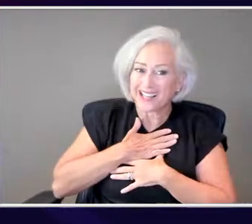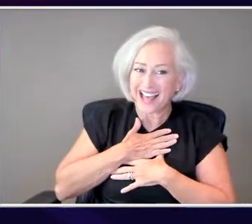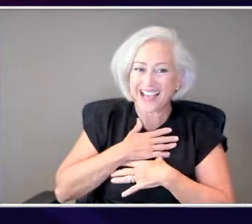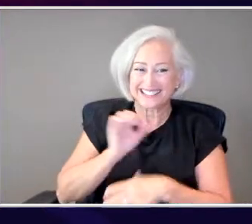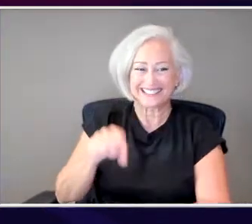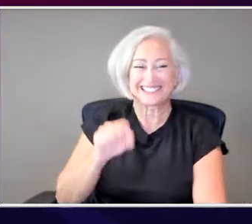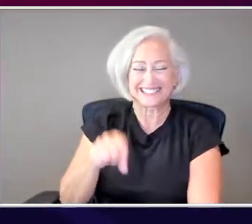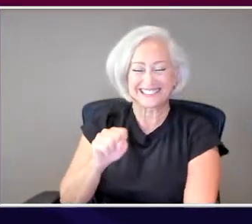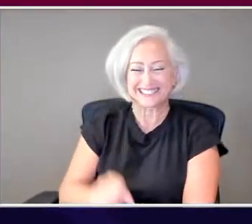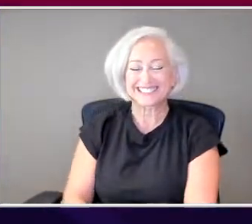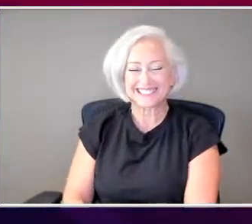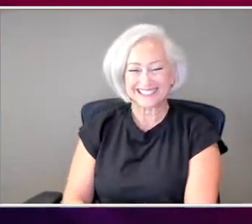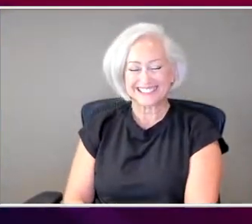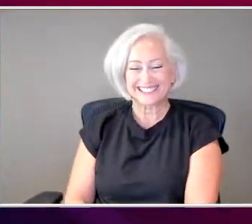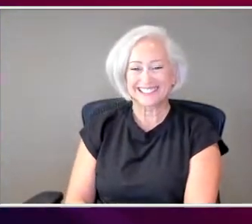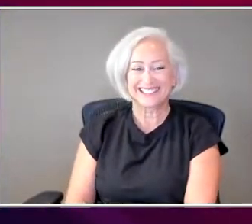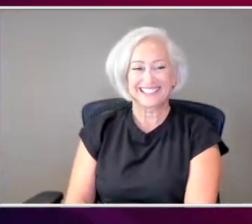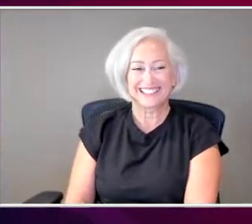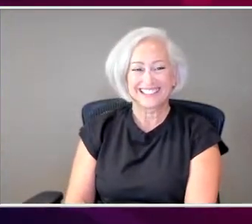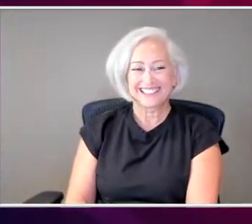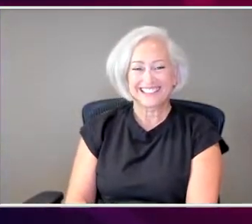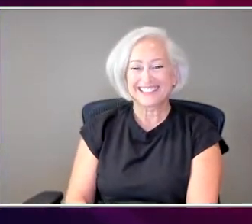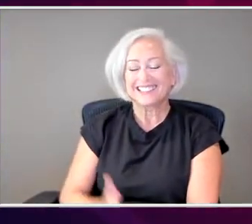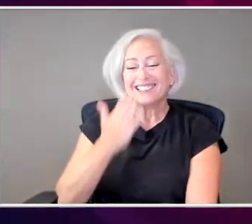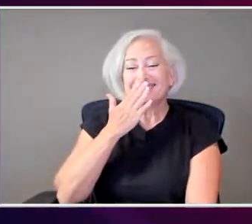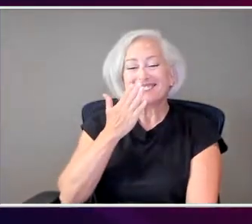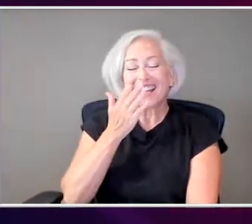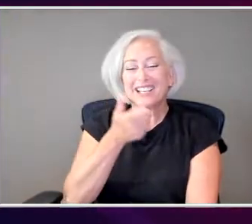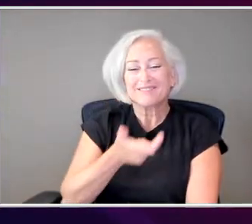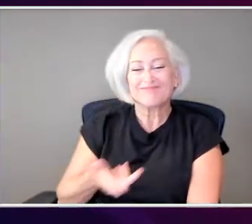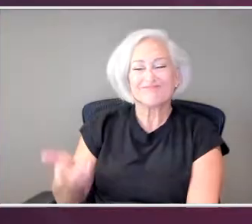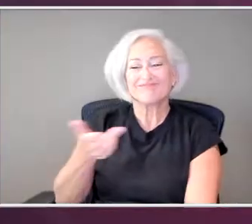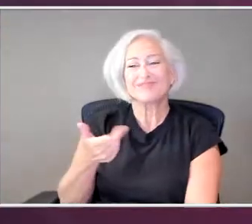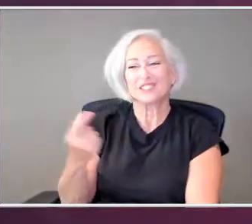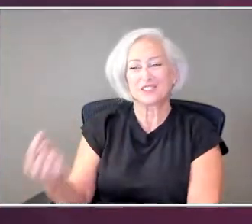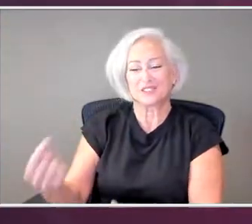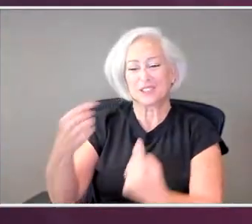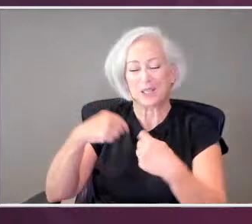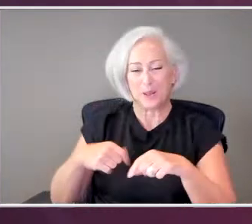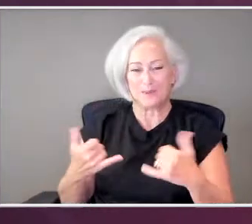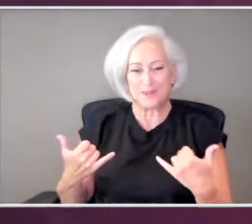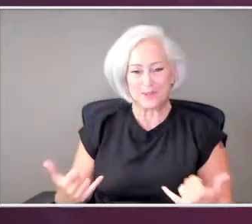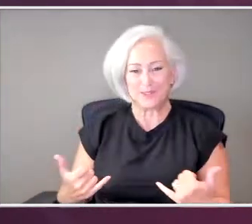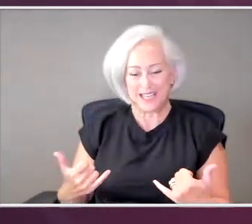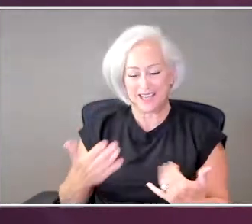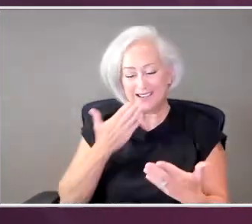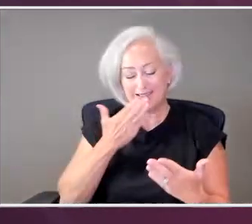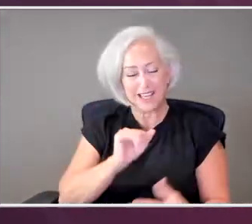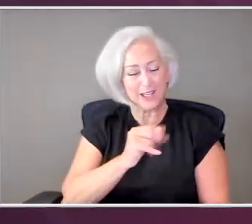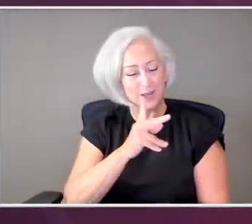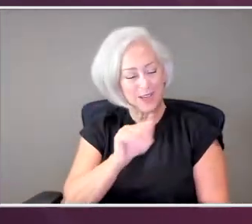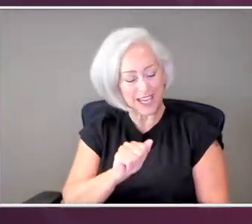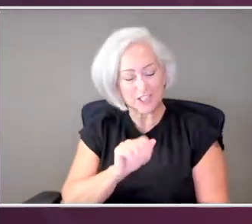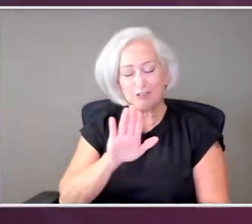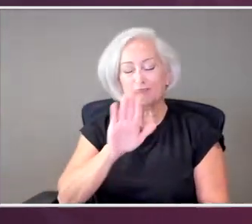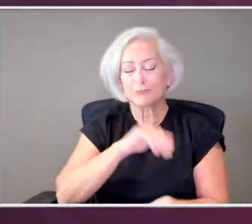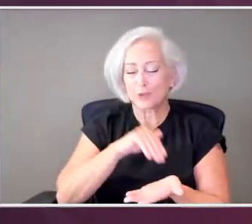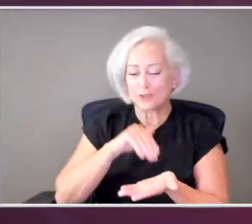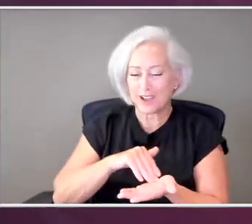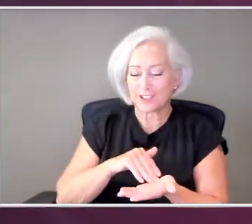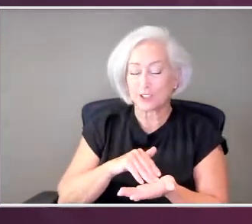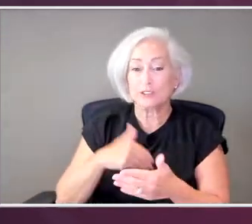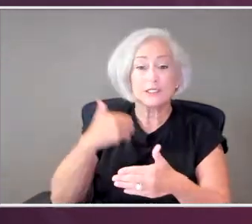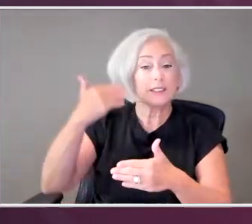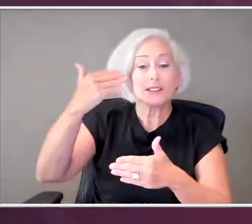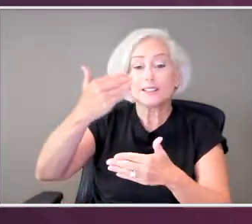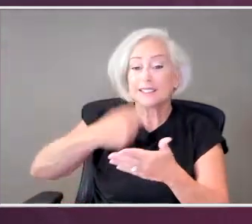have they some do. downtime. Thank you so much for Yes, being they with us do. today. Huge thanks to Angela and her doctors. Coming up next week on